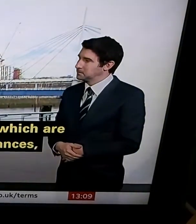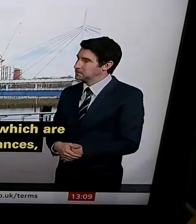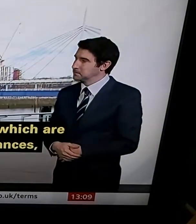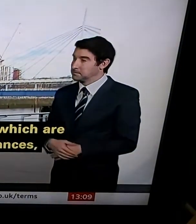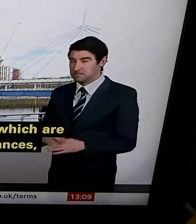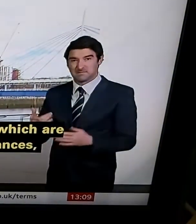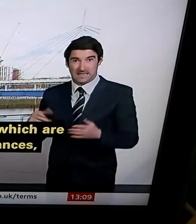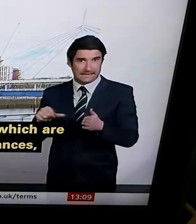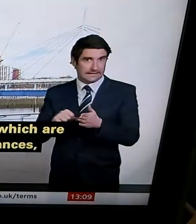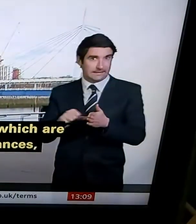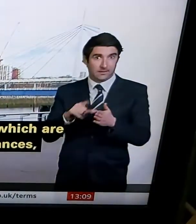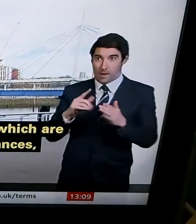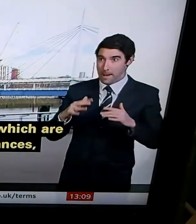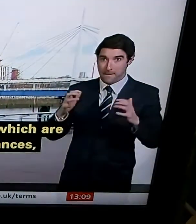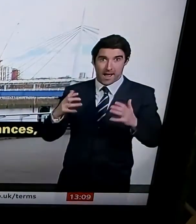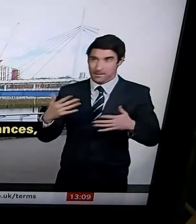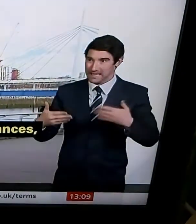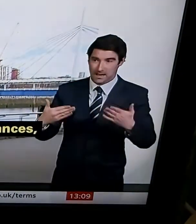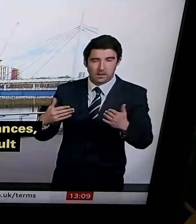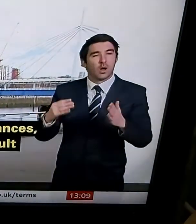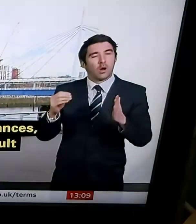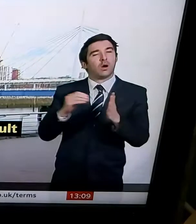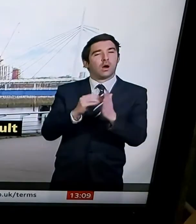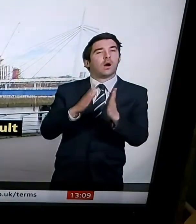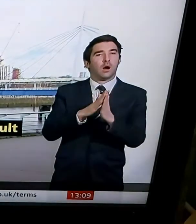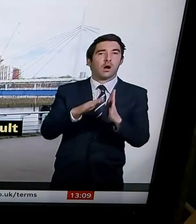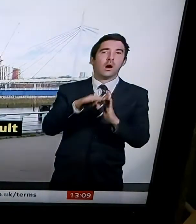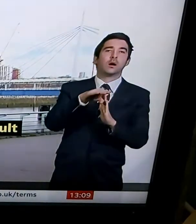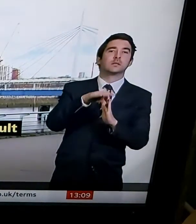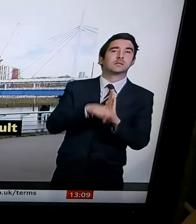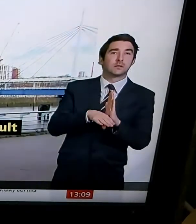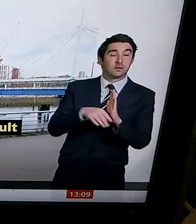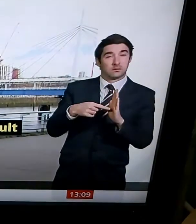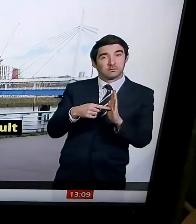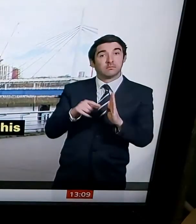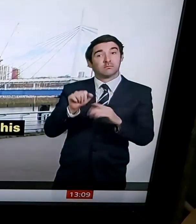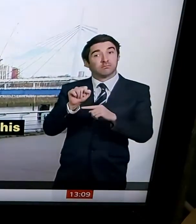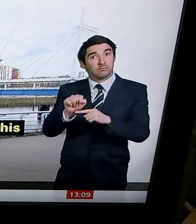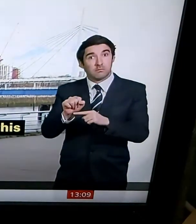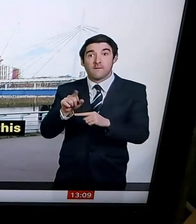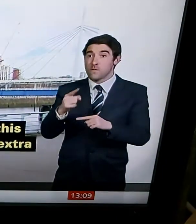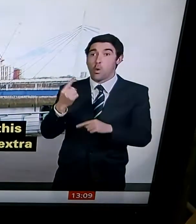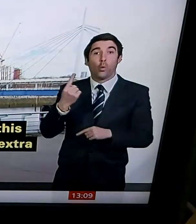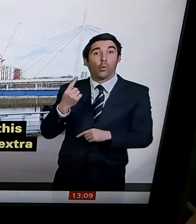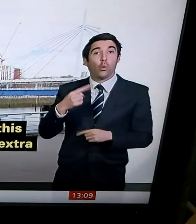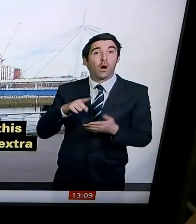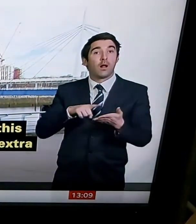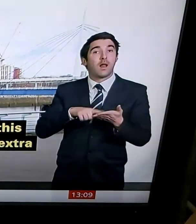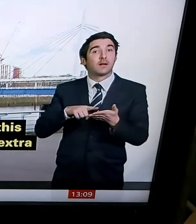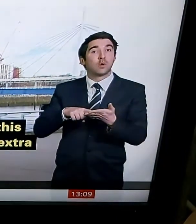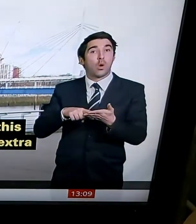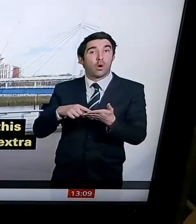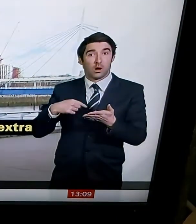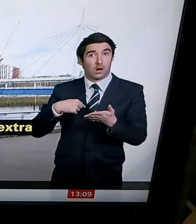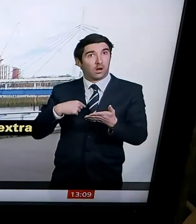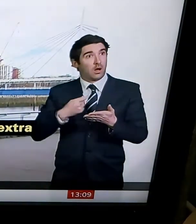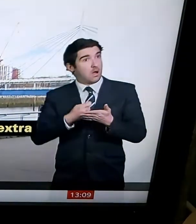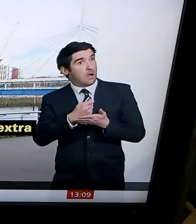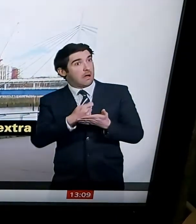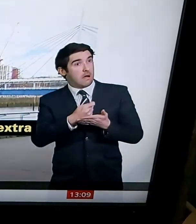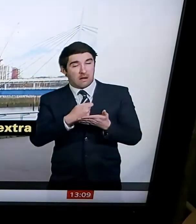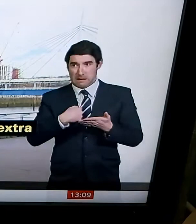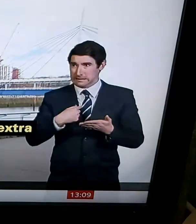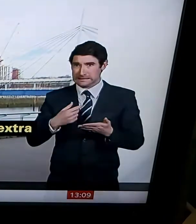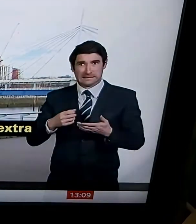extraordinarily difficult. And that's what's making up this legislation. It'll provide extra protection for tenants. It'll affect jury trials,